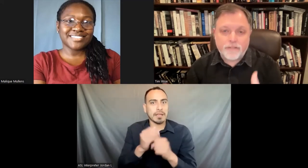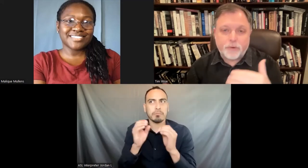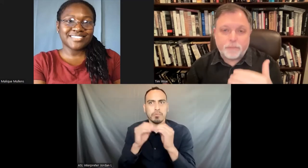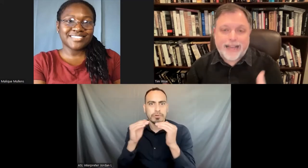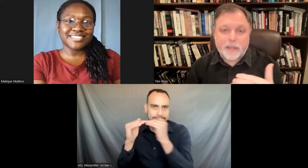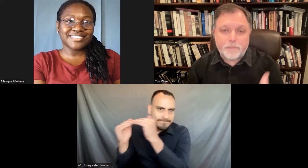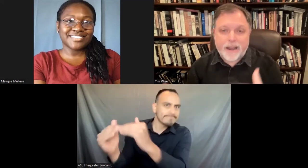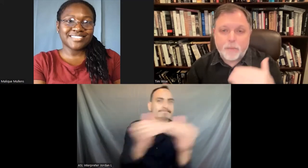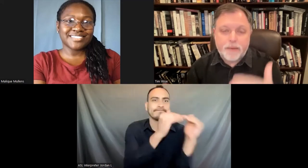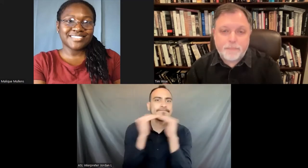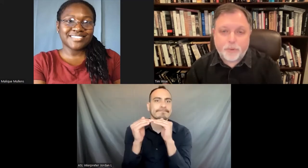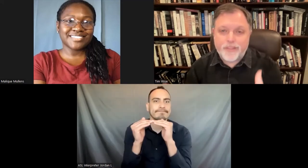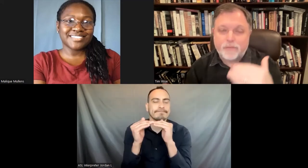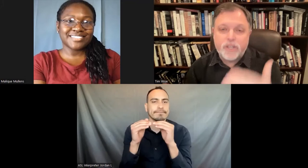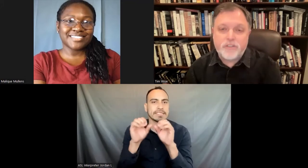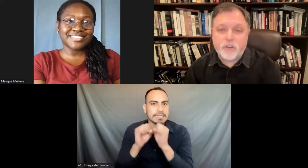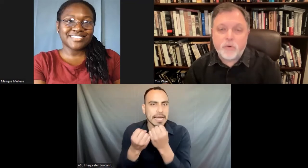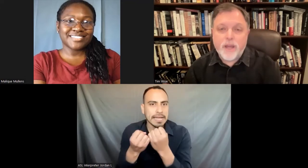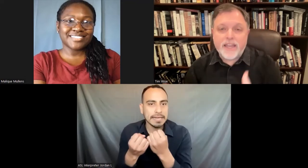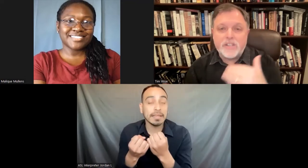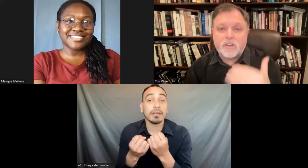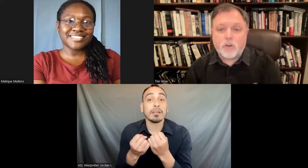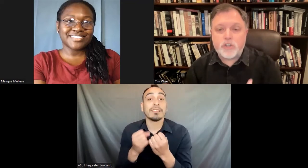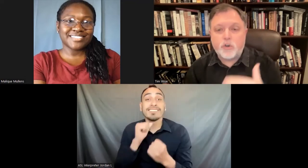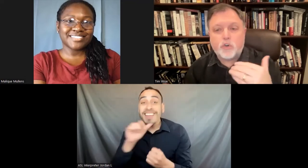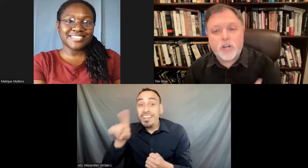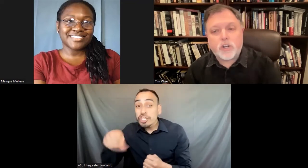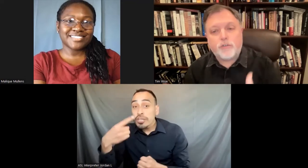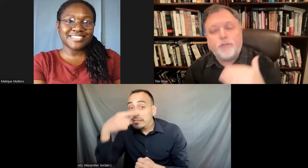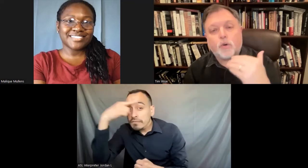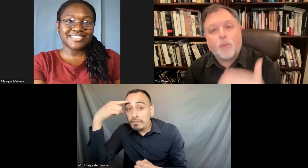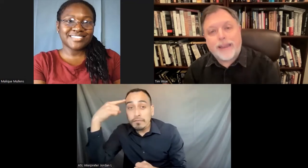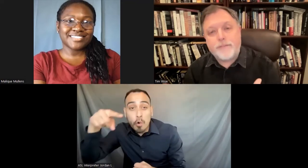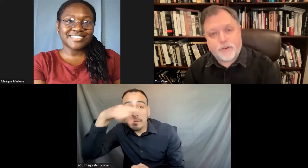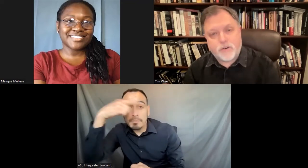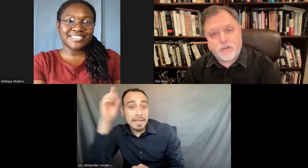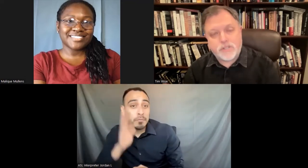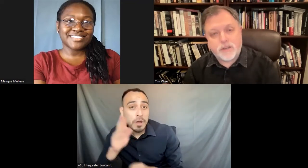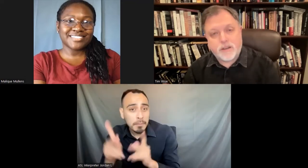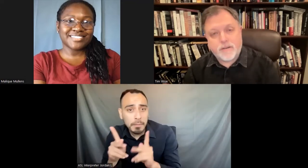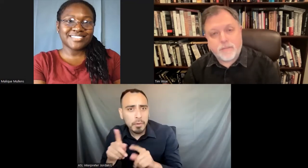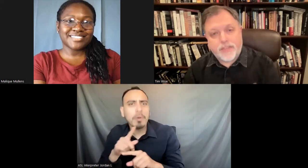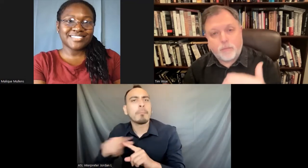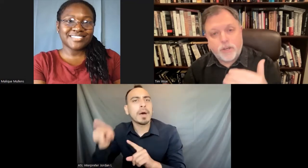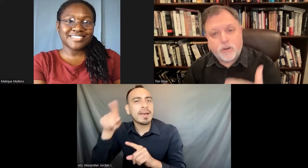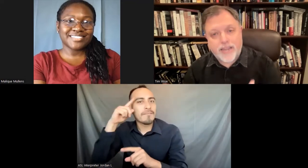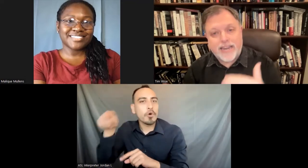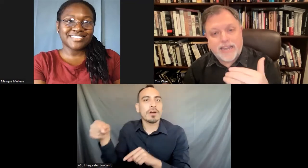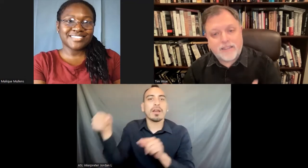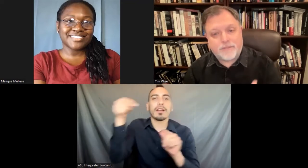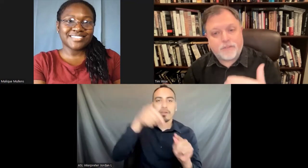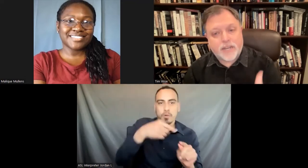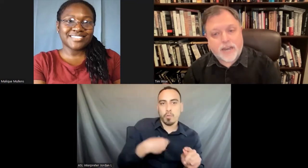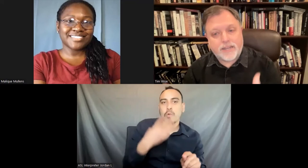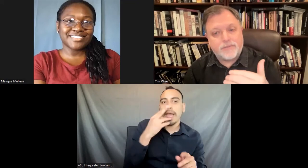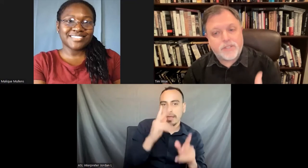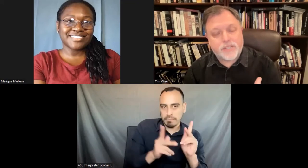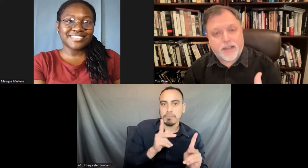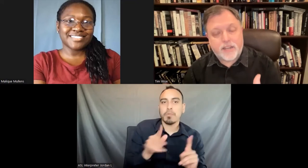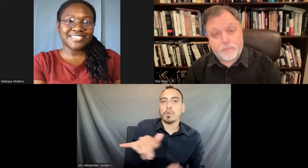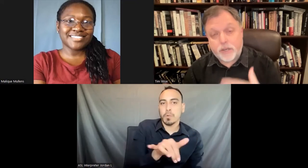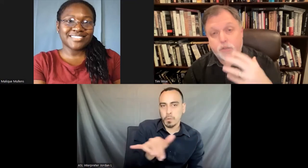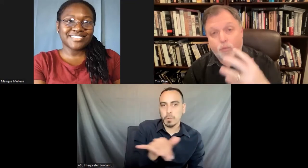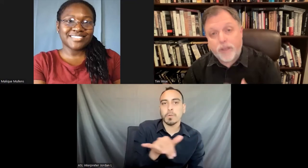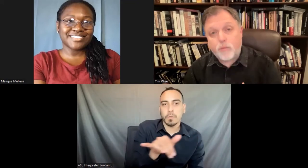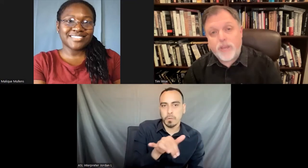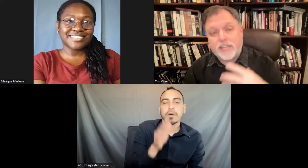beneficial for Black and brown people that we do, it is also critical for white folks that we create a different kind of